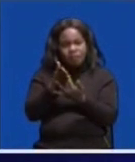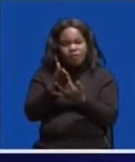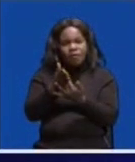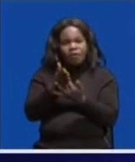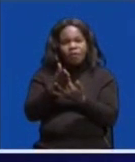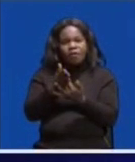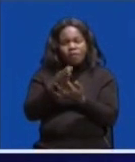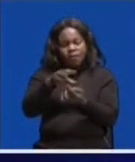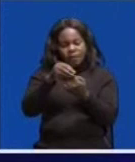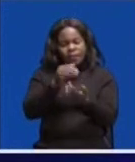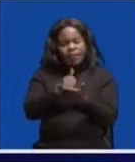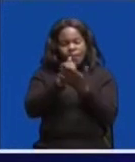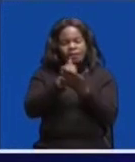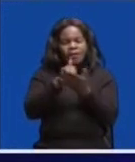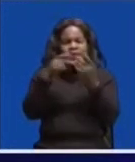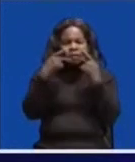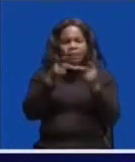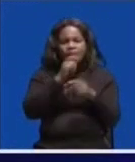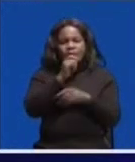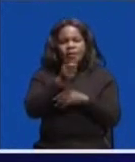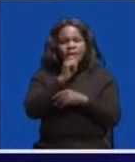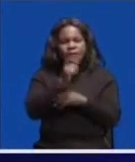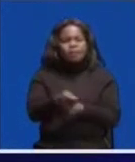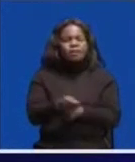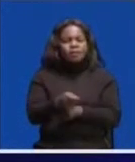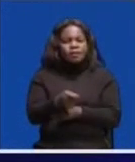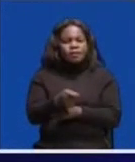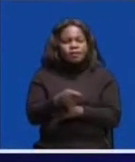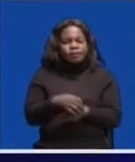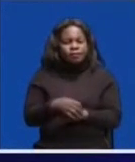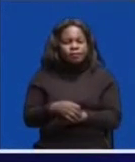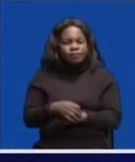and Public Relations, Isaac Chipampe.